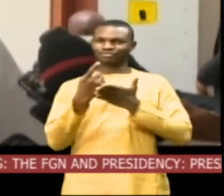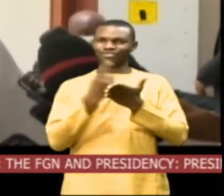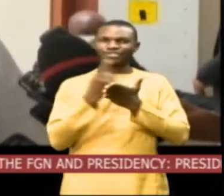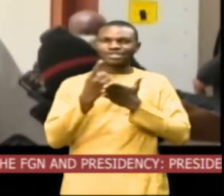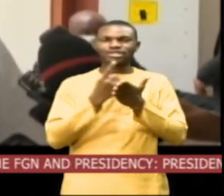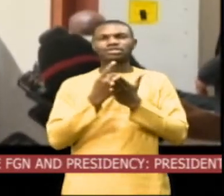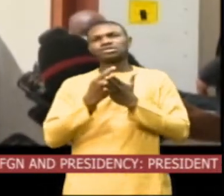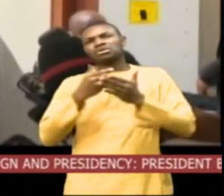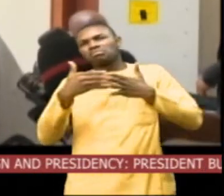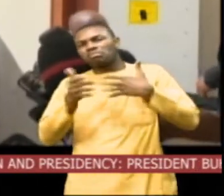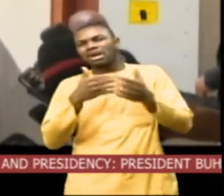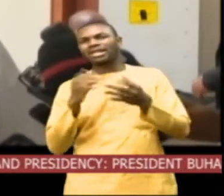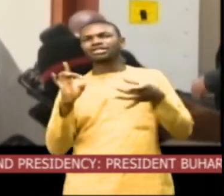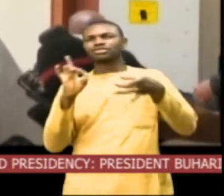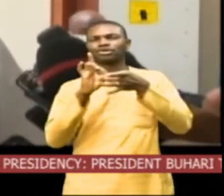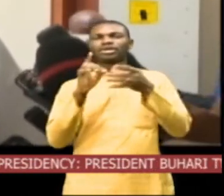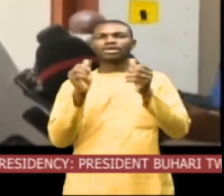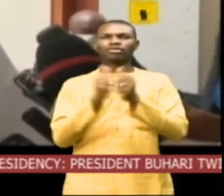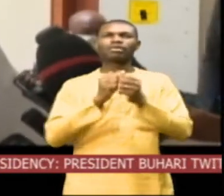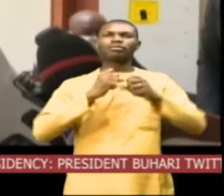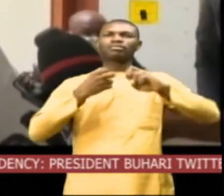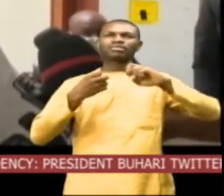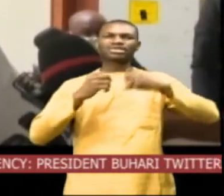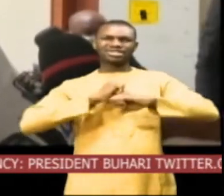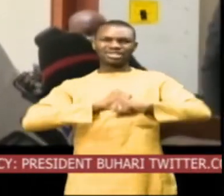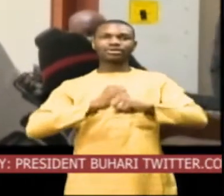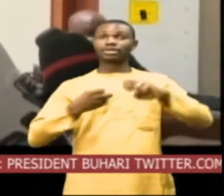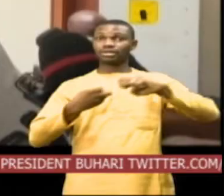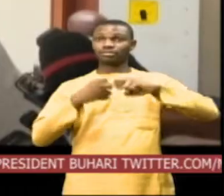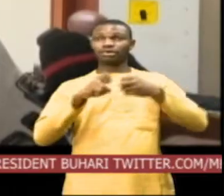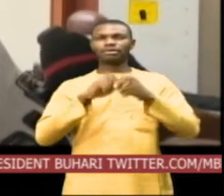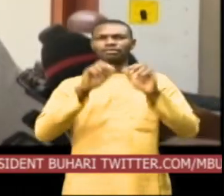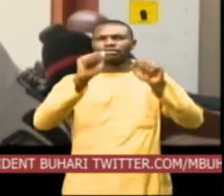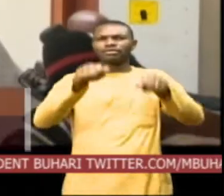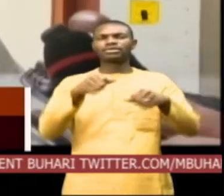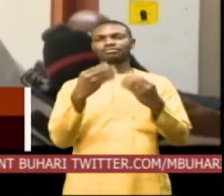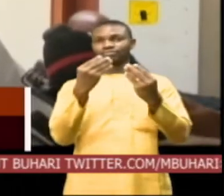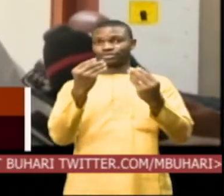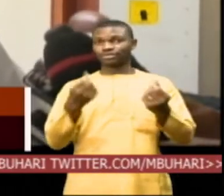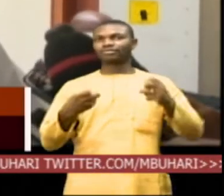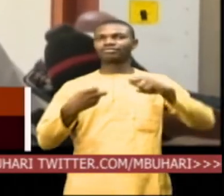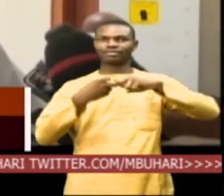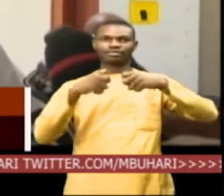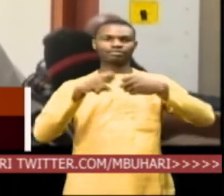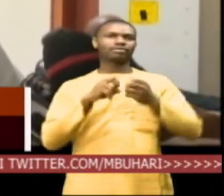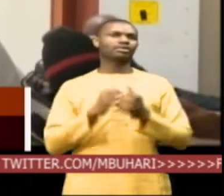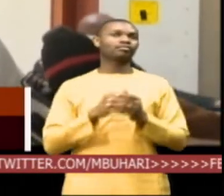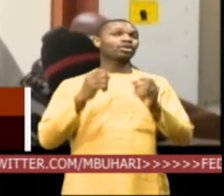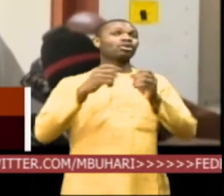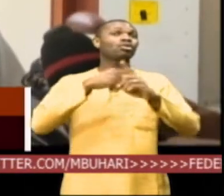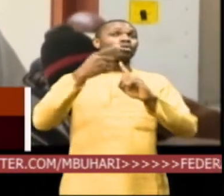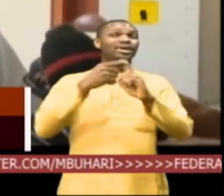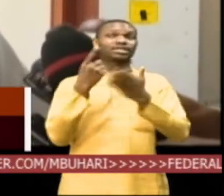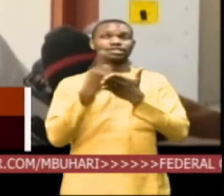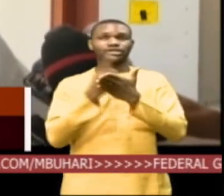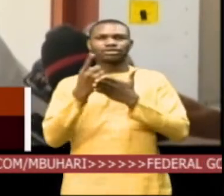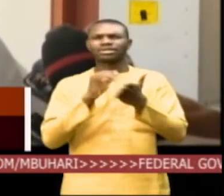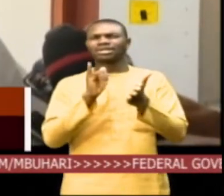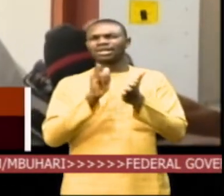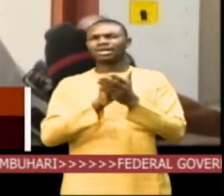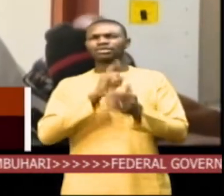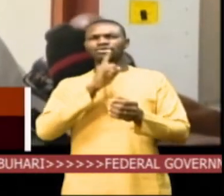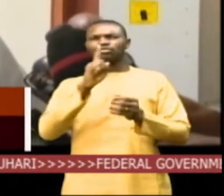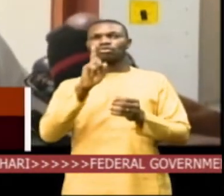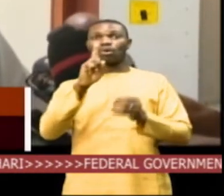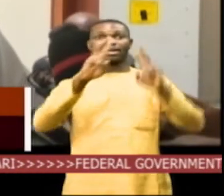discussed with a view to finding an end to the problem. The governor, while speaking to the press after the meeting, confirms an attack on a